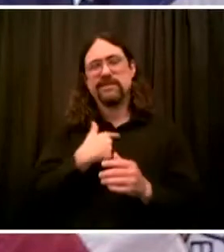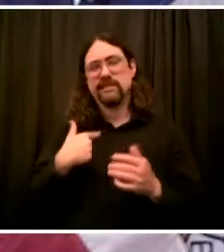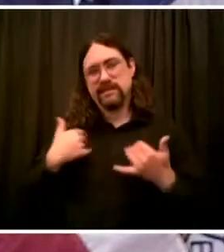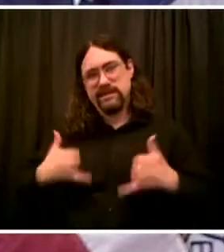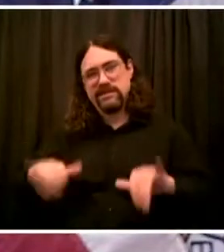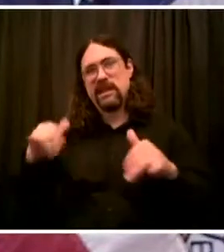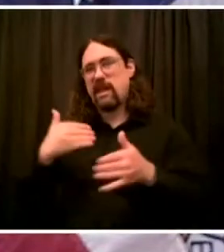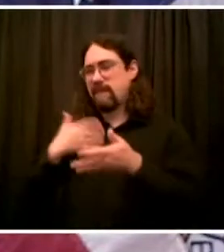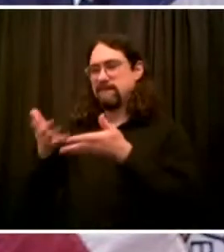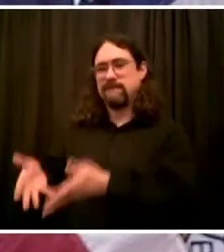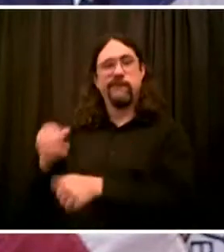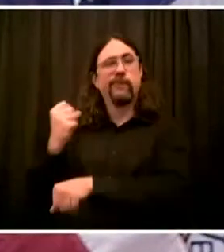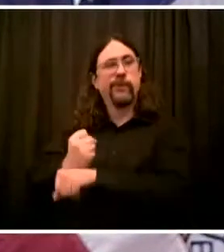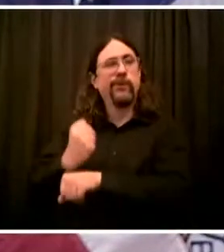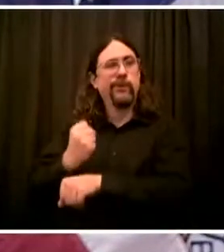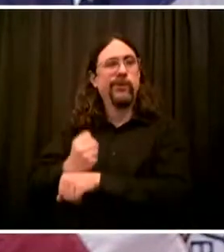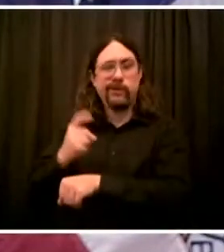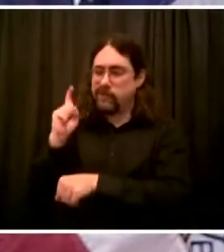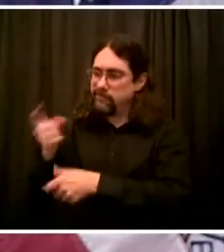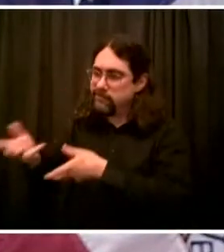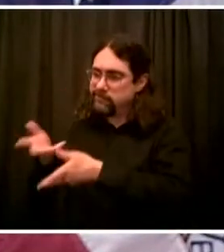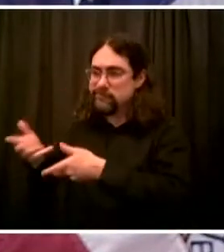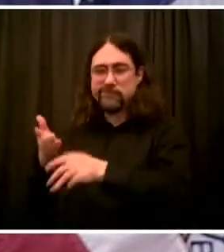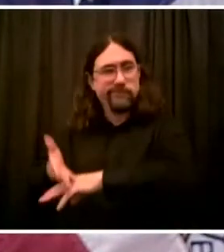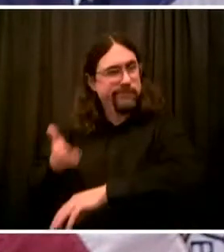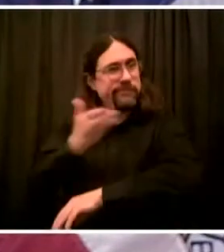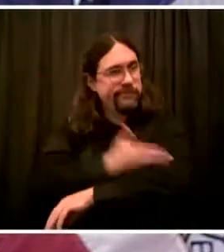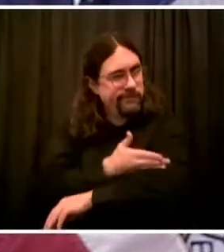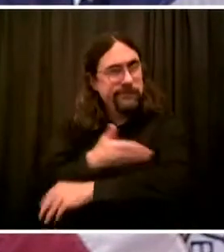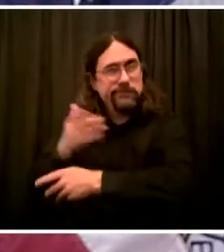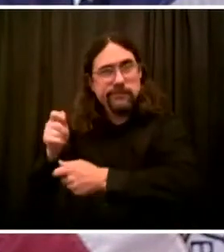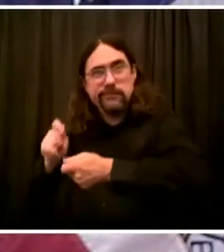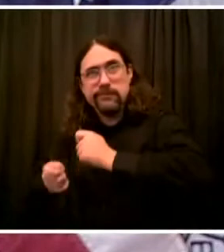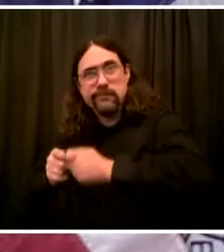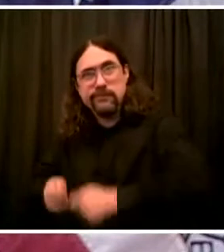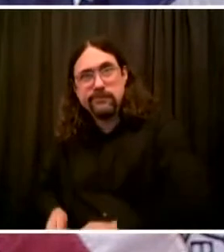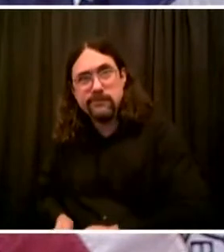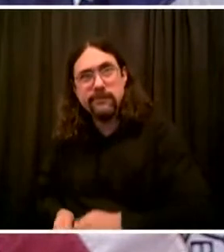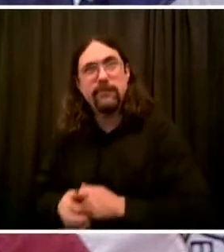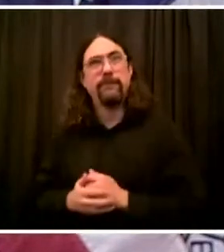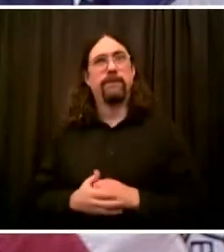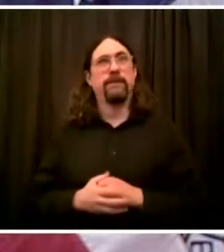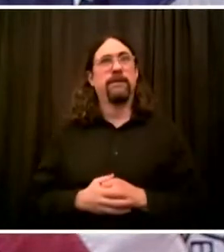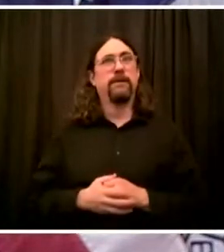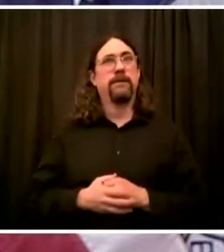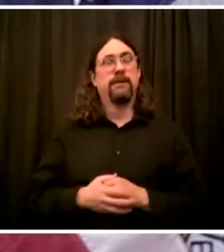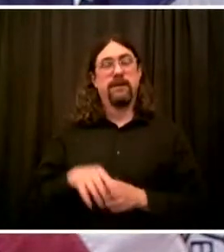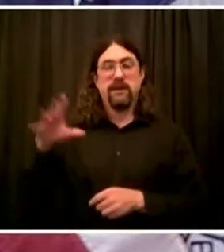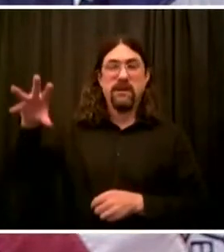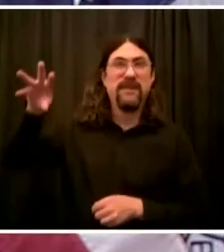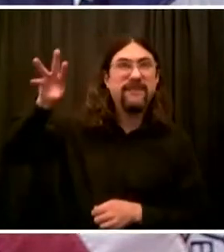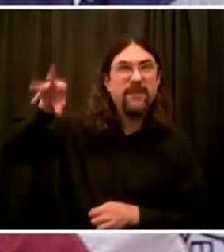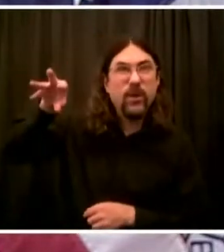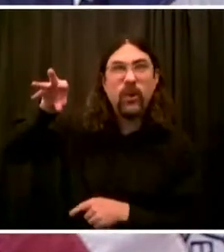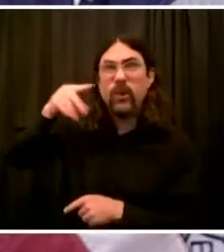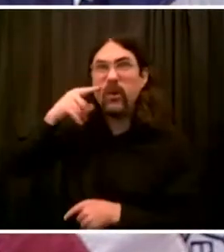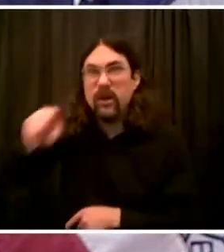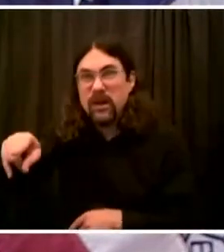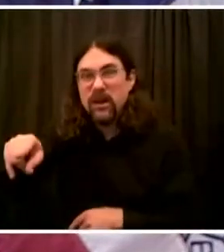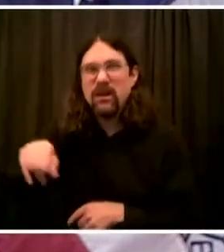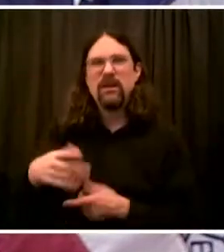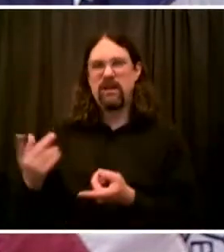moment, we should never have a situation where a mom with her child ends up under arrest for that kind of offense. It's